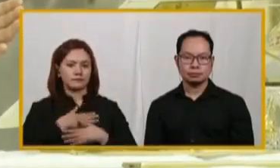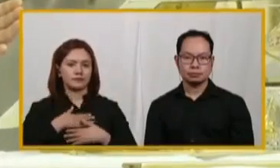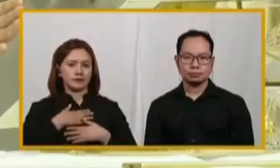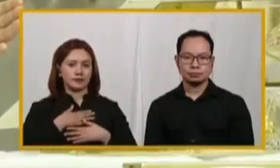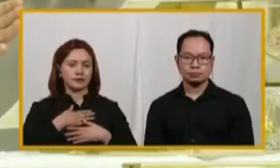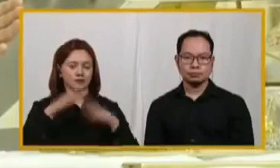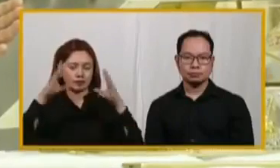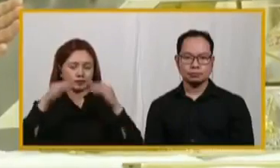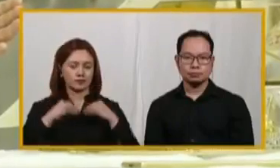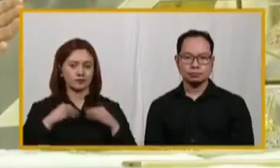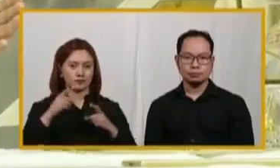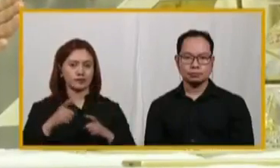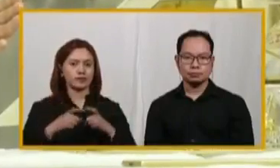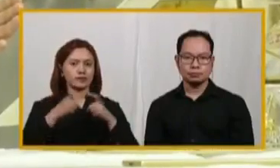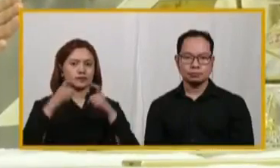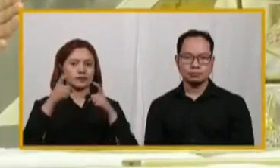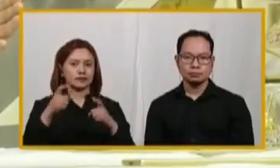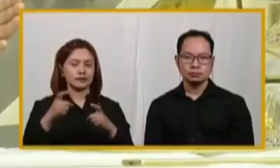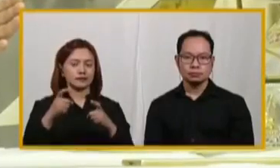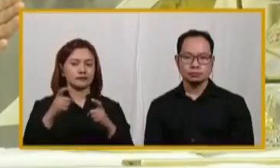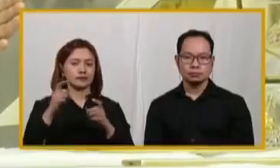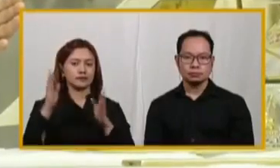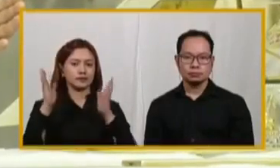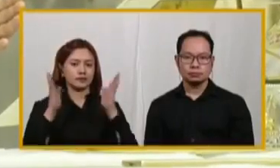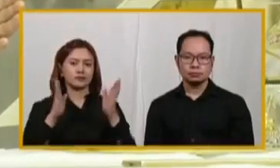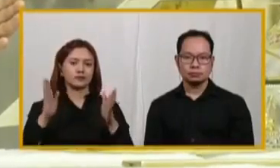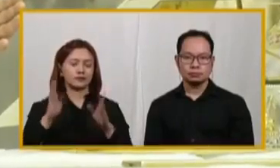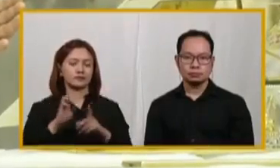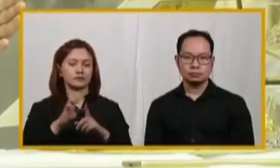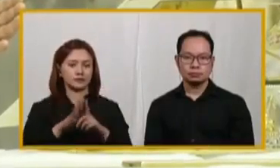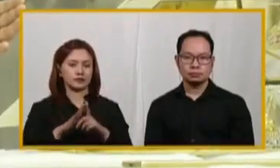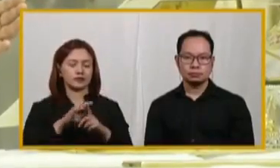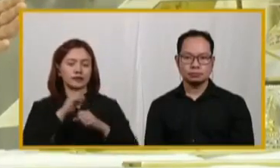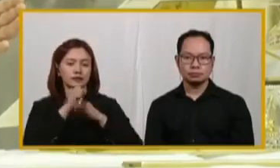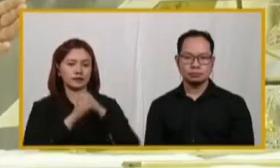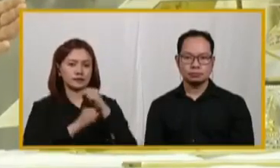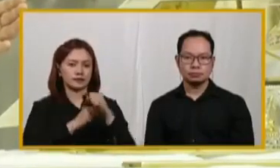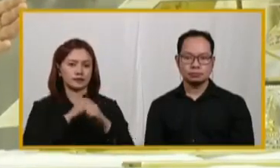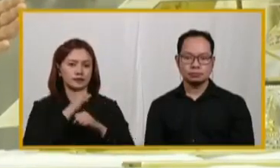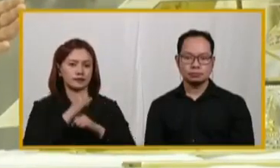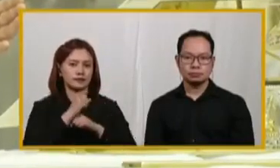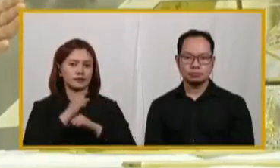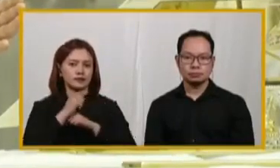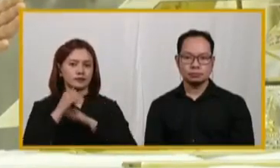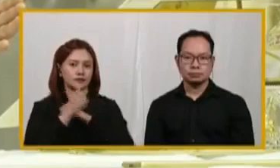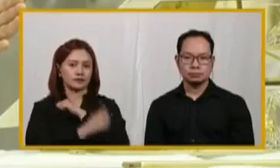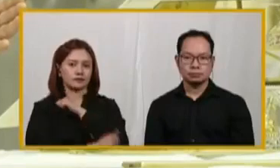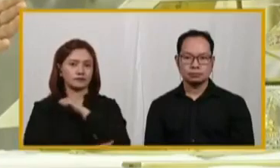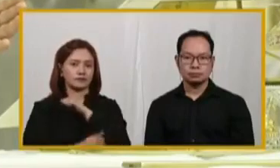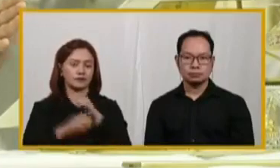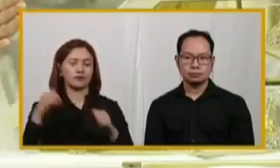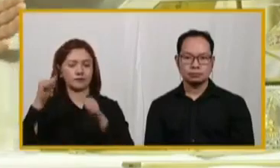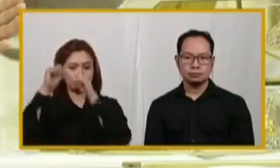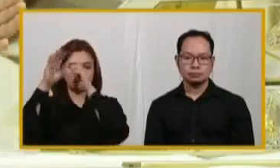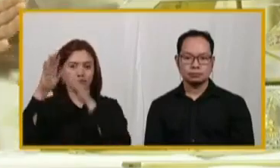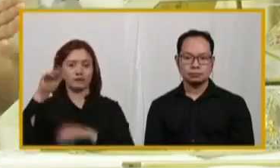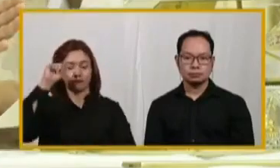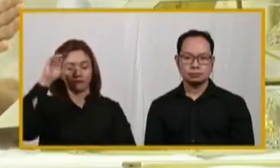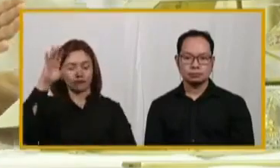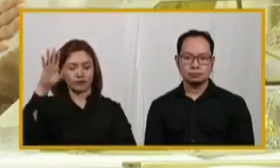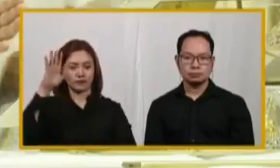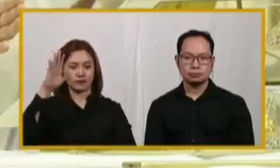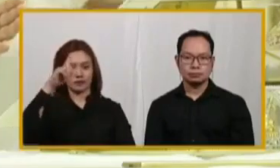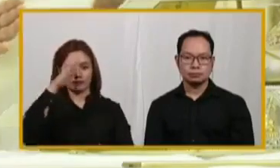your servant Abel the just, the sacrifice of Abraham our father in faith, and